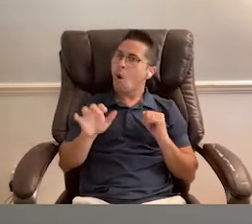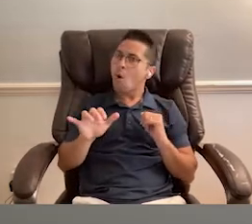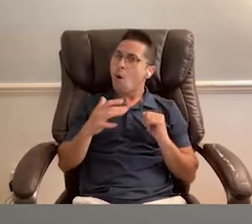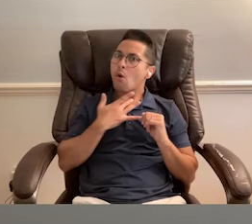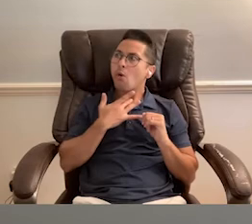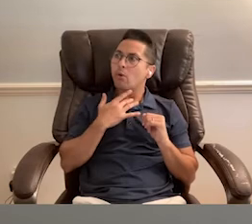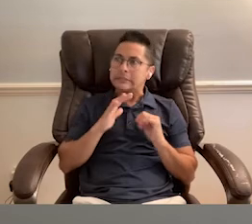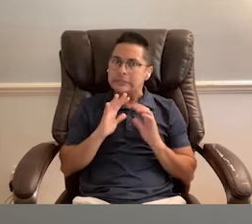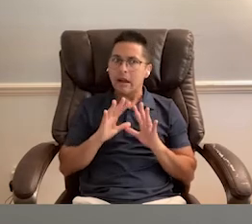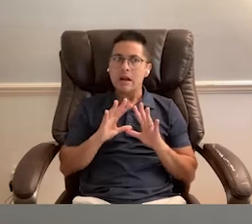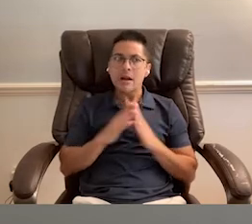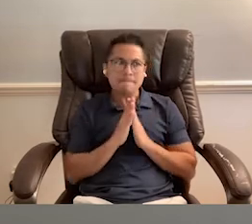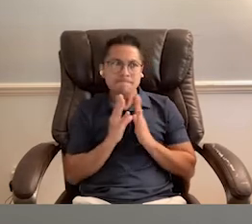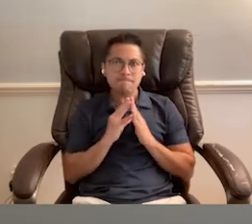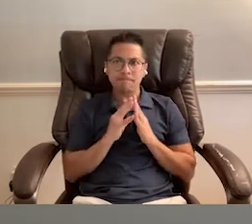ooh,